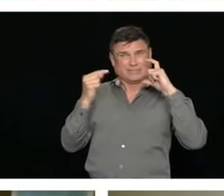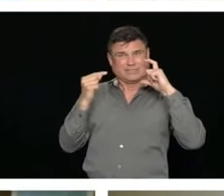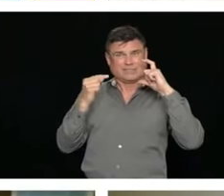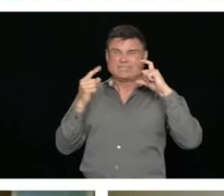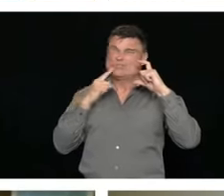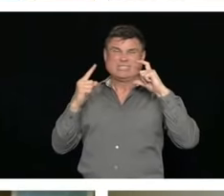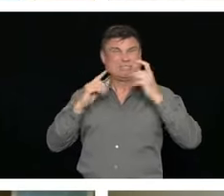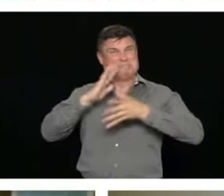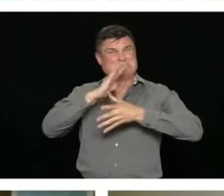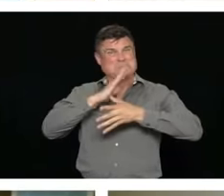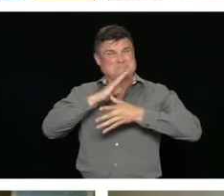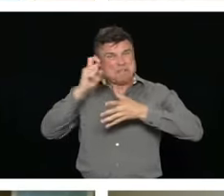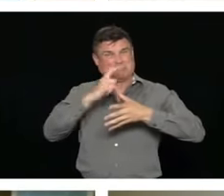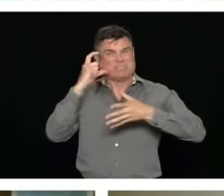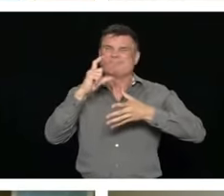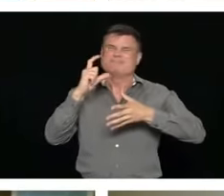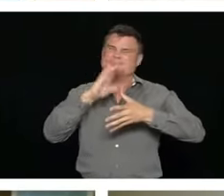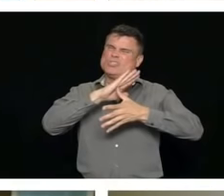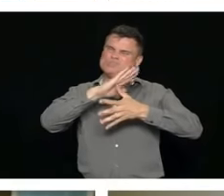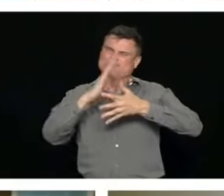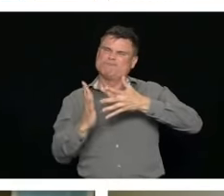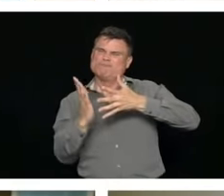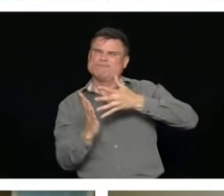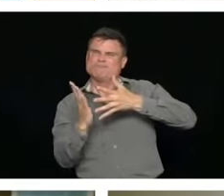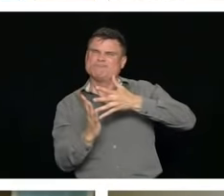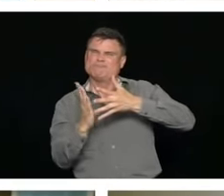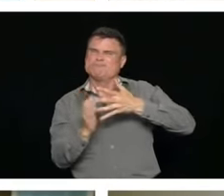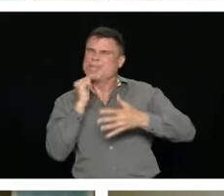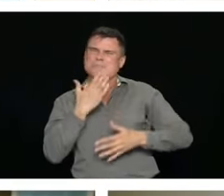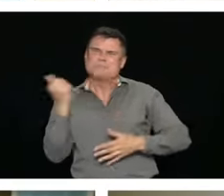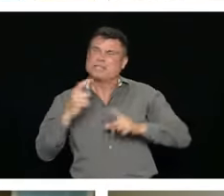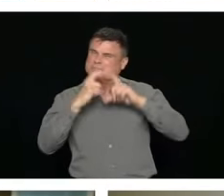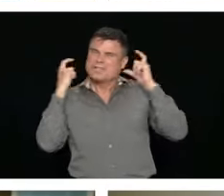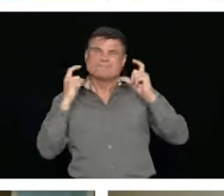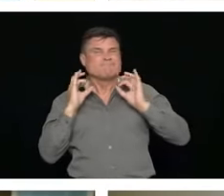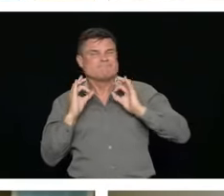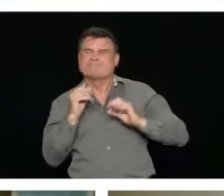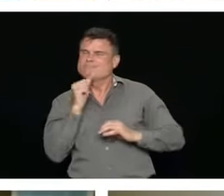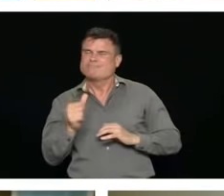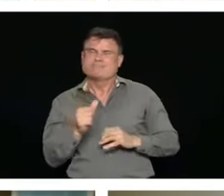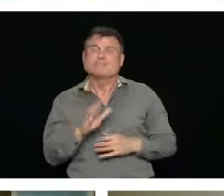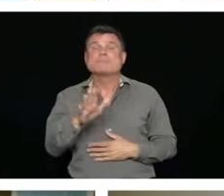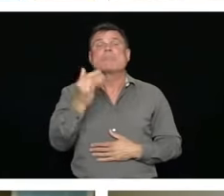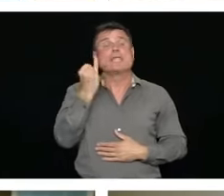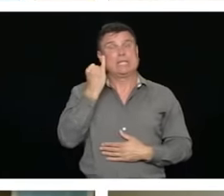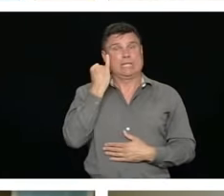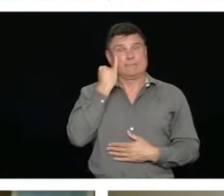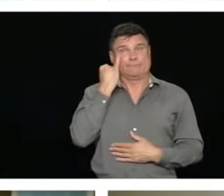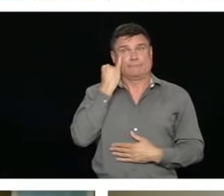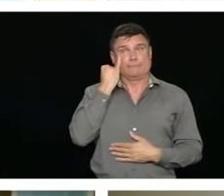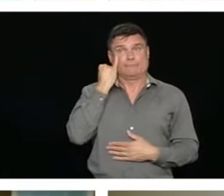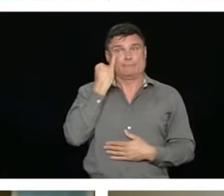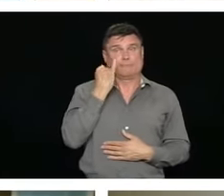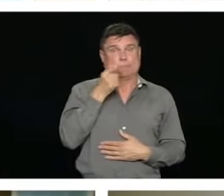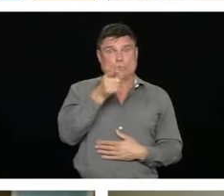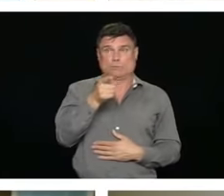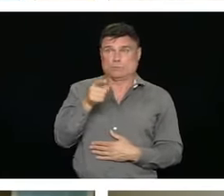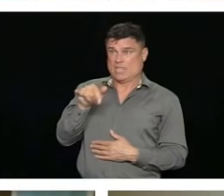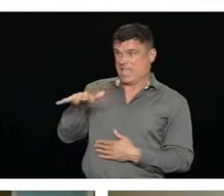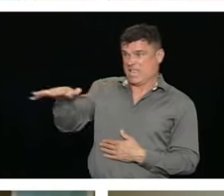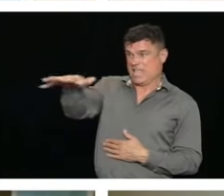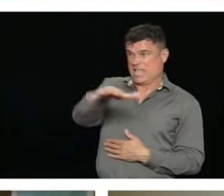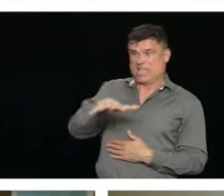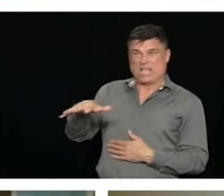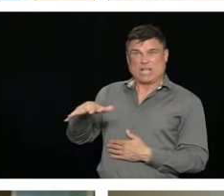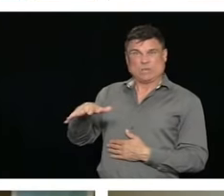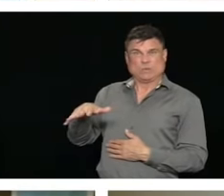can't physical distance, they do play a role, which to some extent is why I think you're hearing